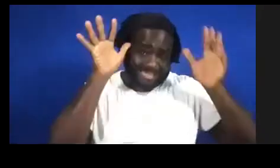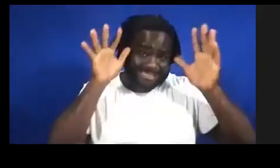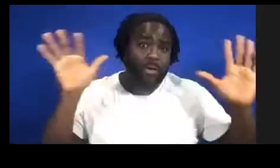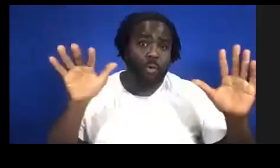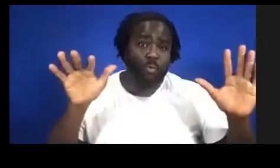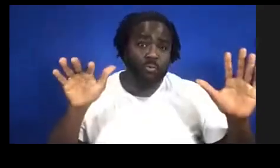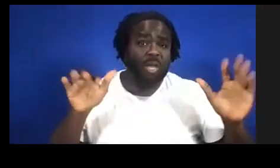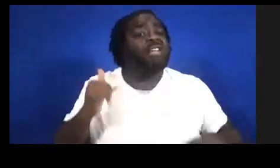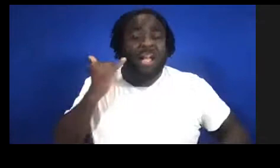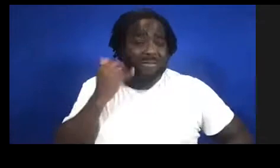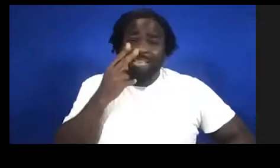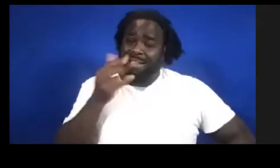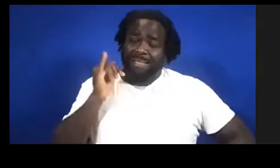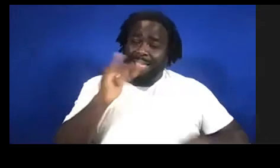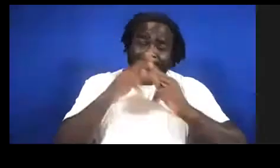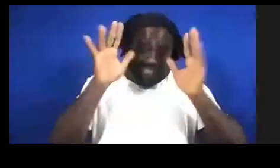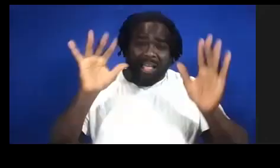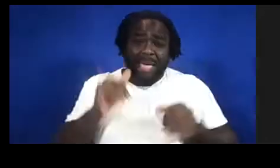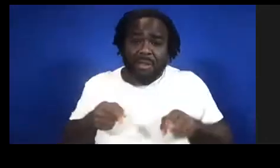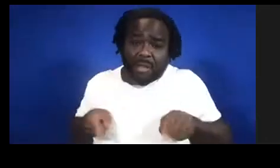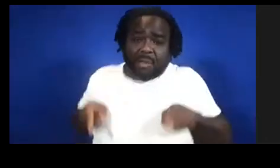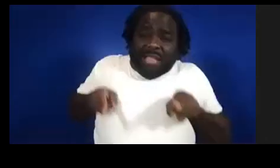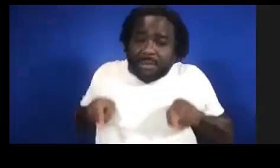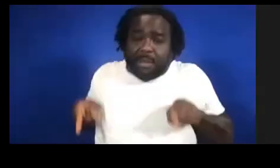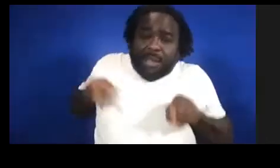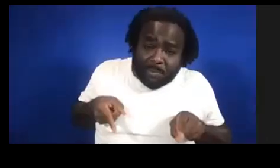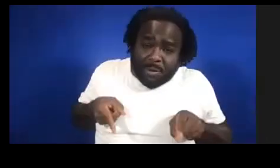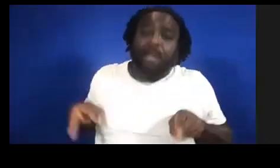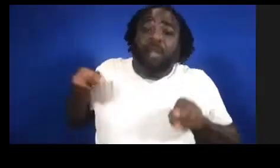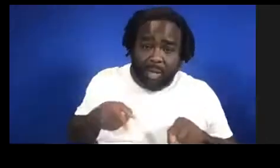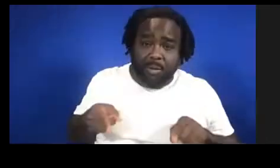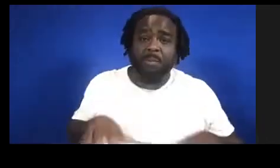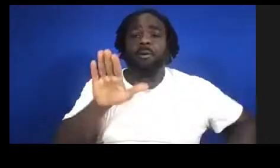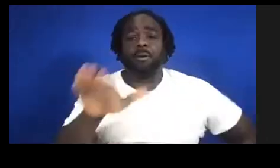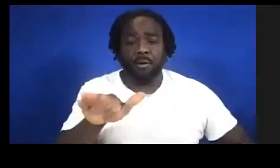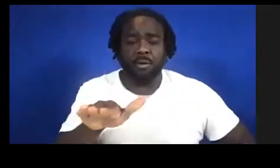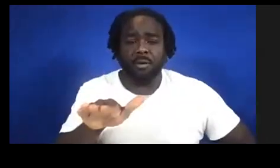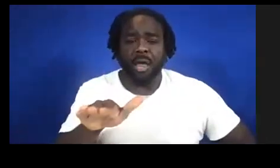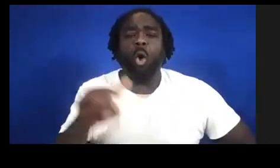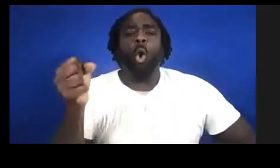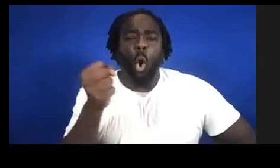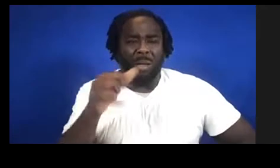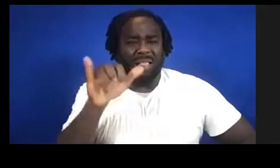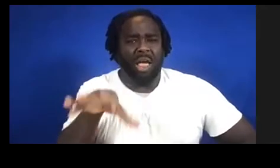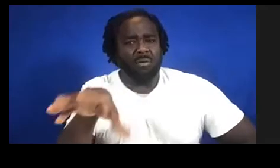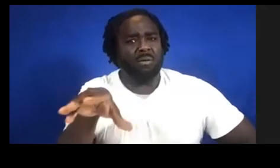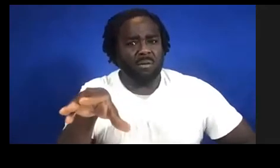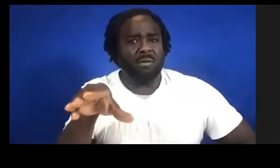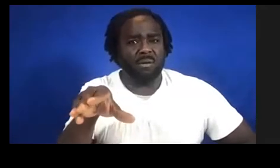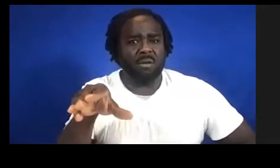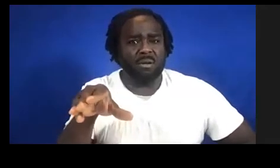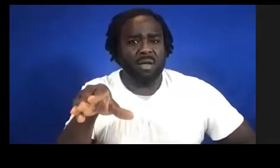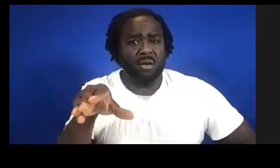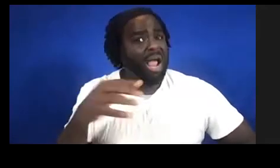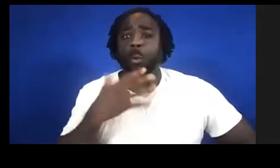I felt like I needed to put up signs that said, if you see this deer and you see one hobbling, you see